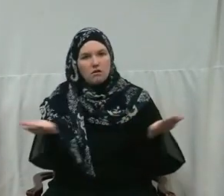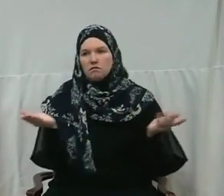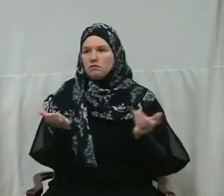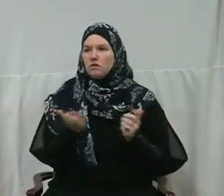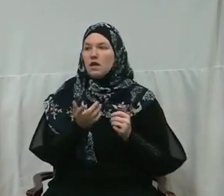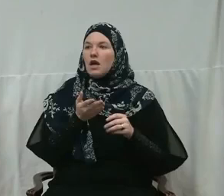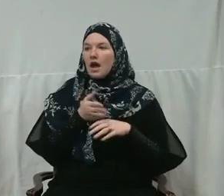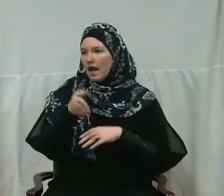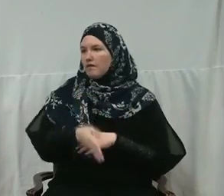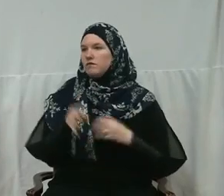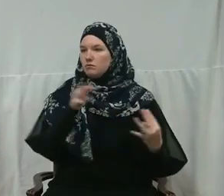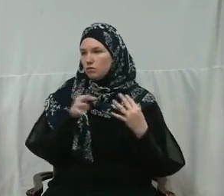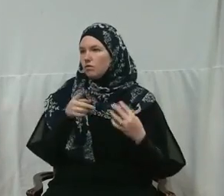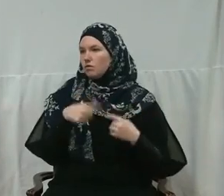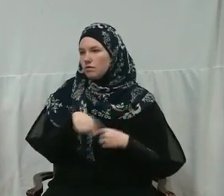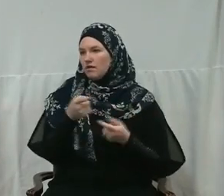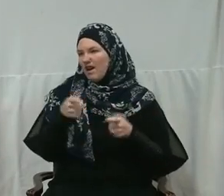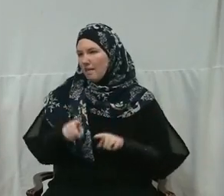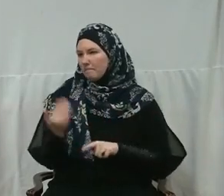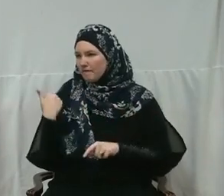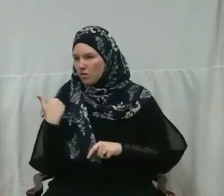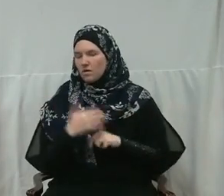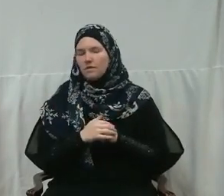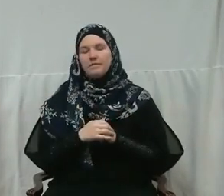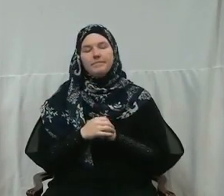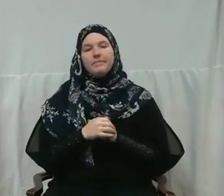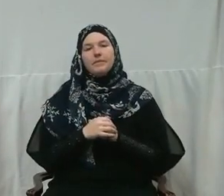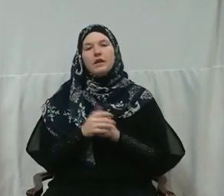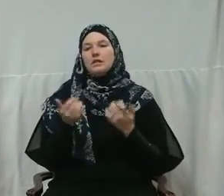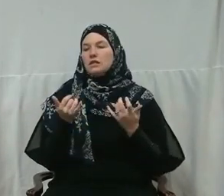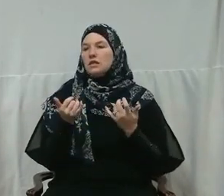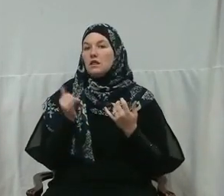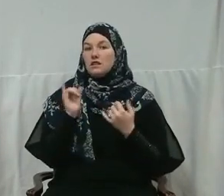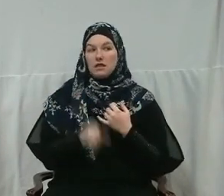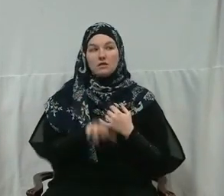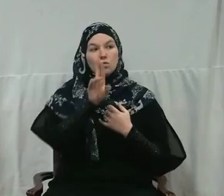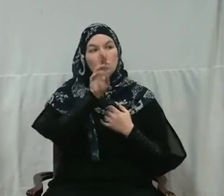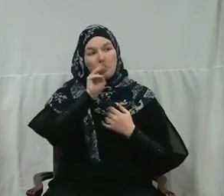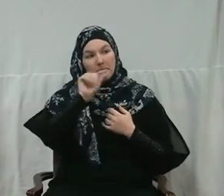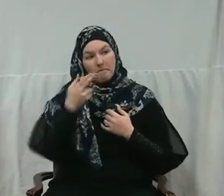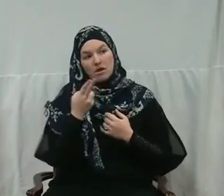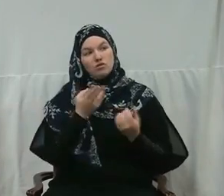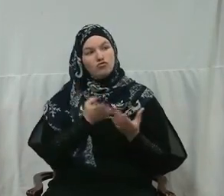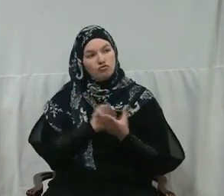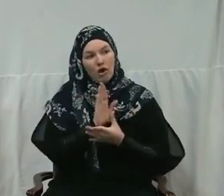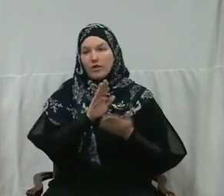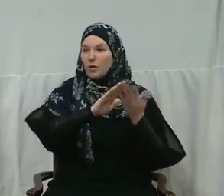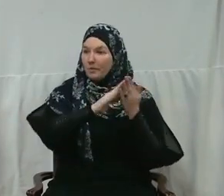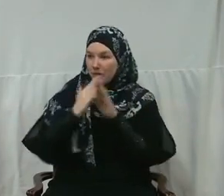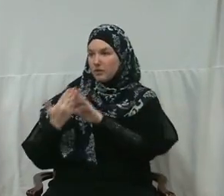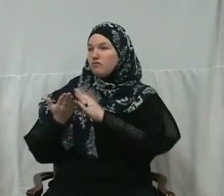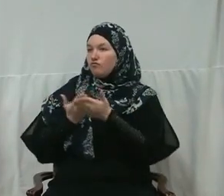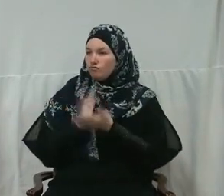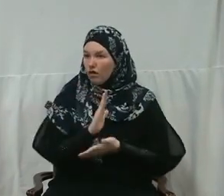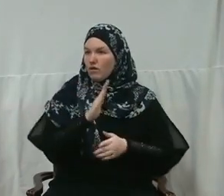defeat that they had contributed to. So this is the ummah's right, the community's right on